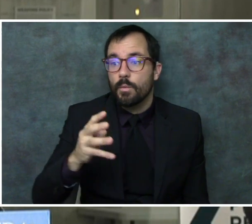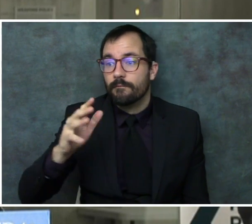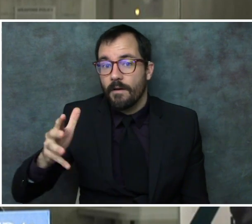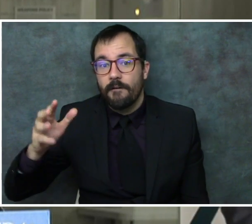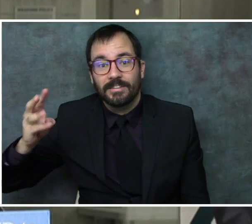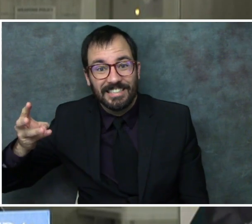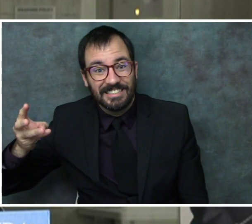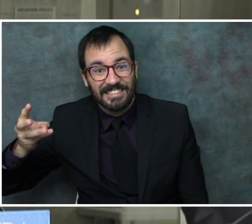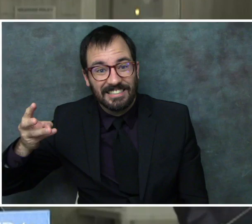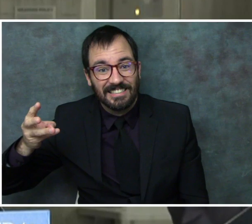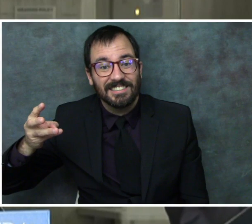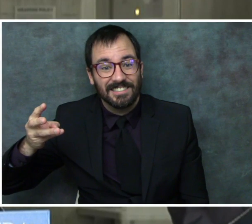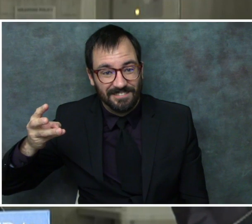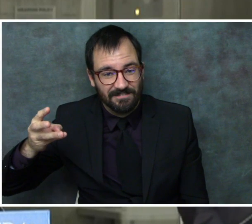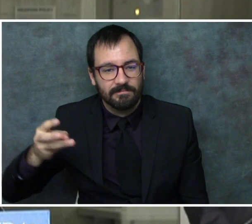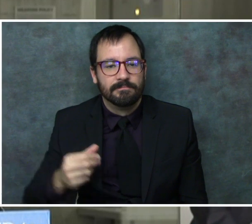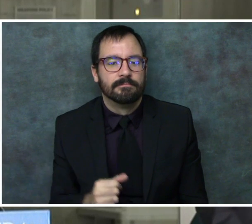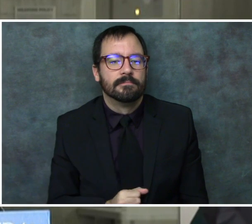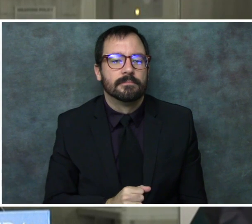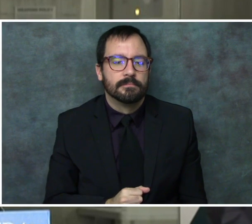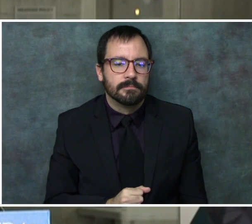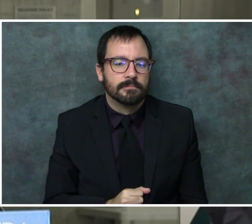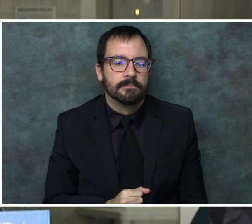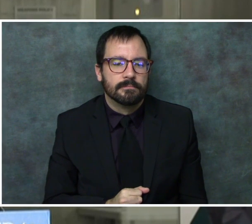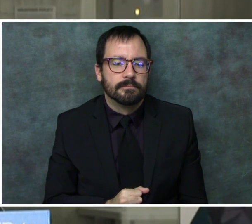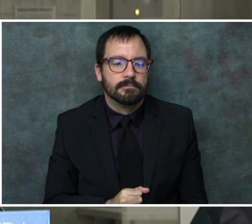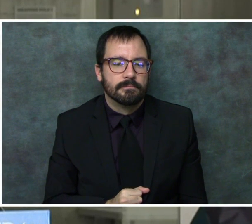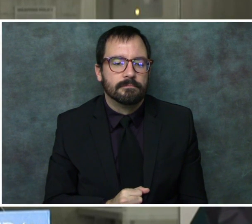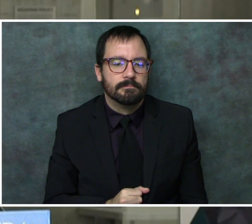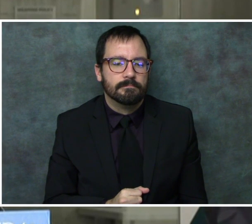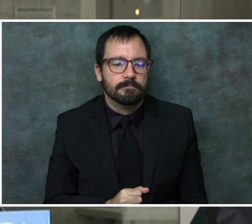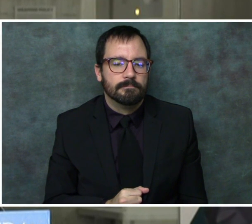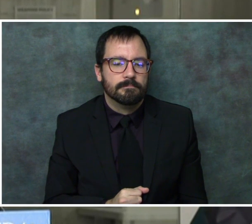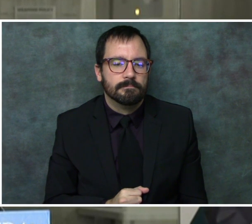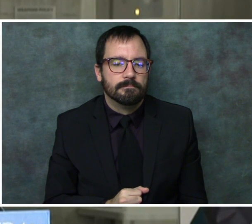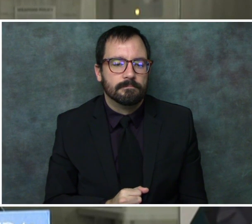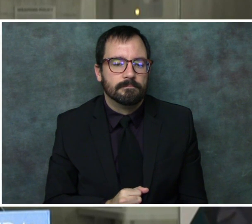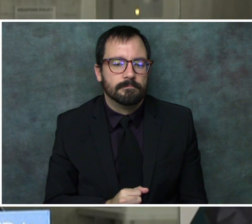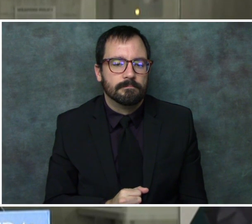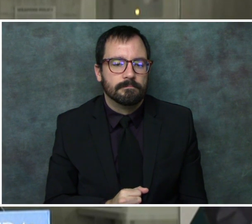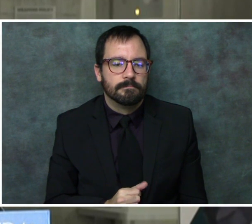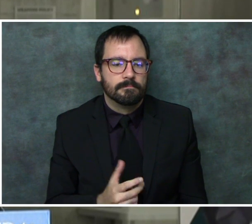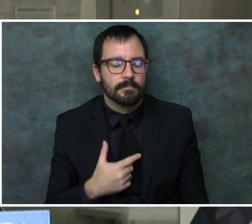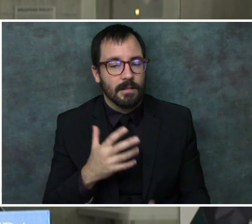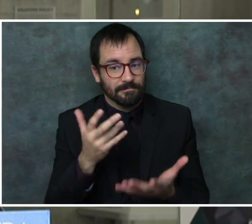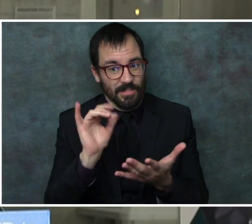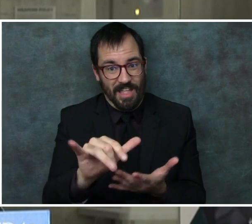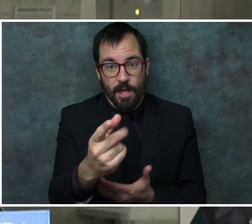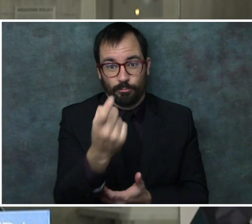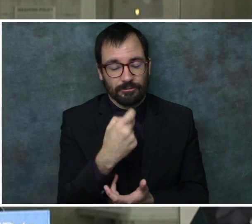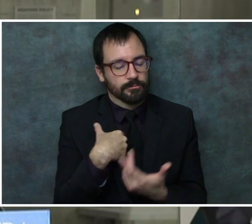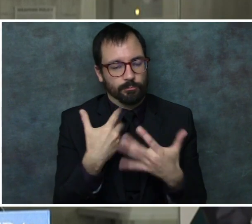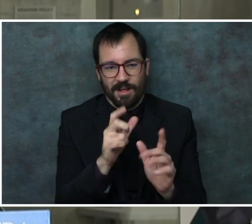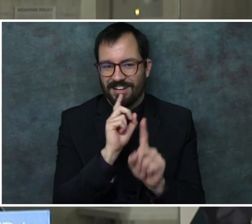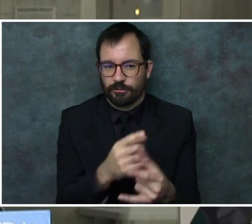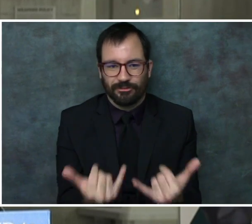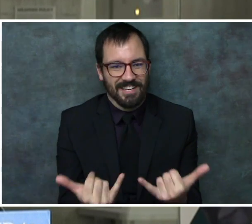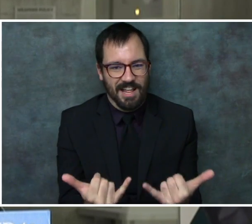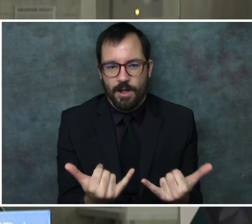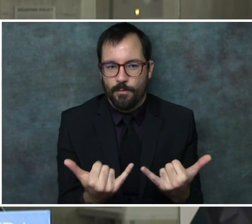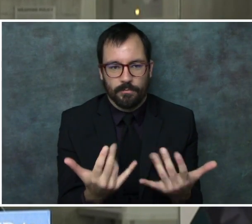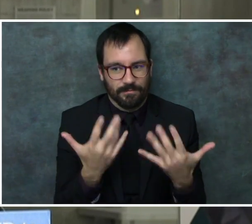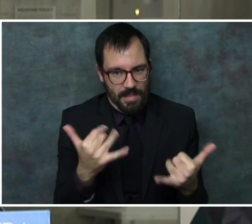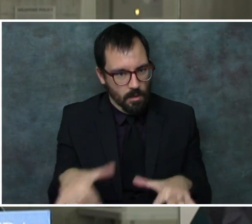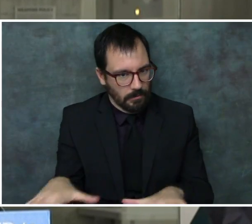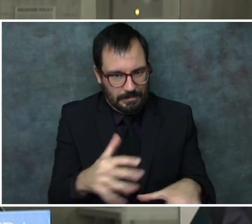they should go, they can send their kids to school, they will. And I think by that point they'll be comfortable. I don't want to answer that question, when do we cancel all school? Because if we're